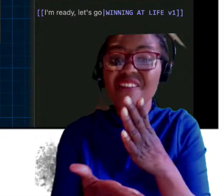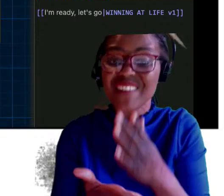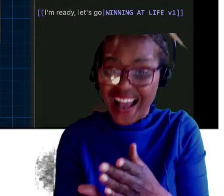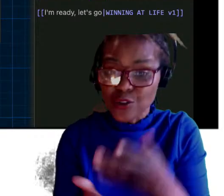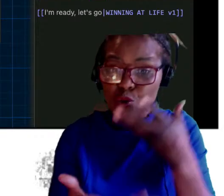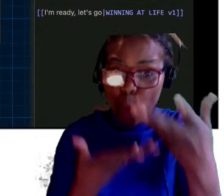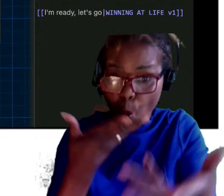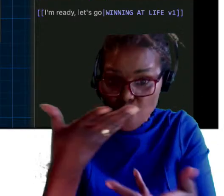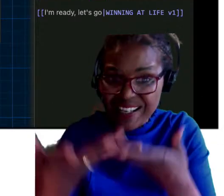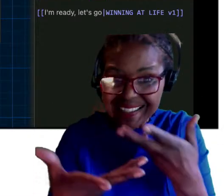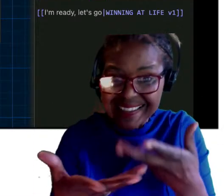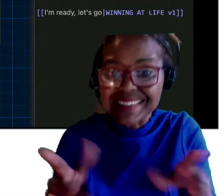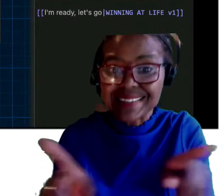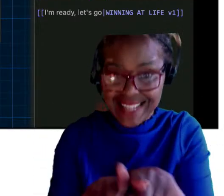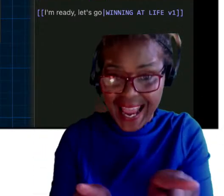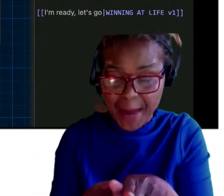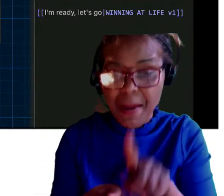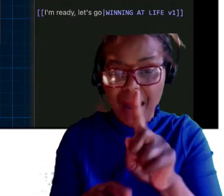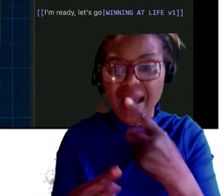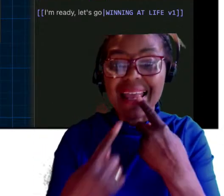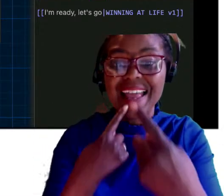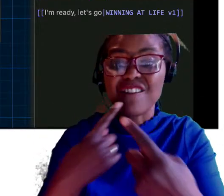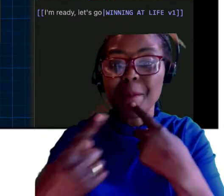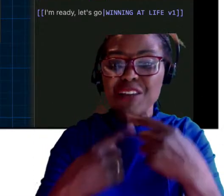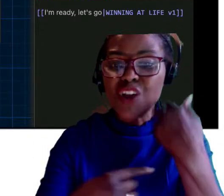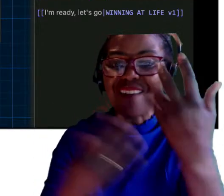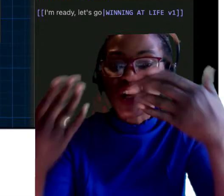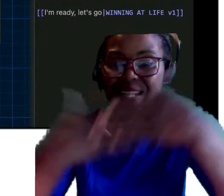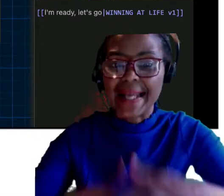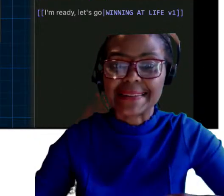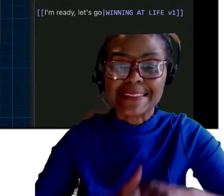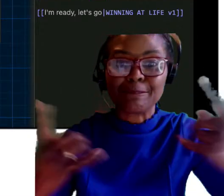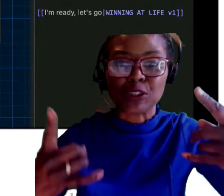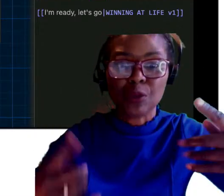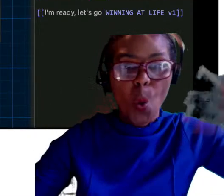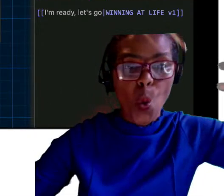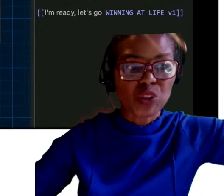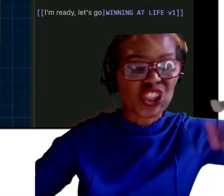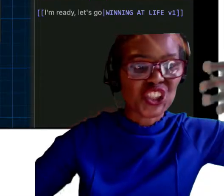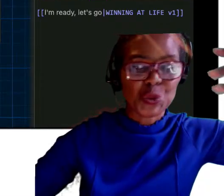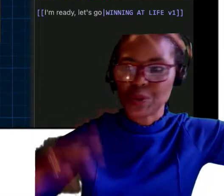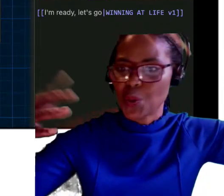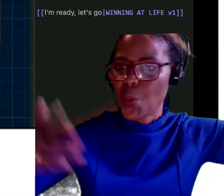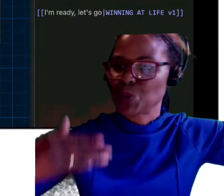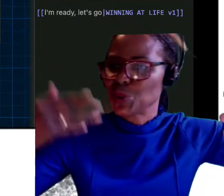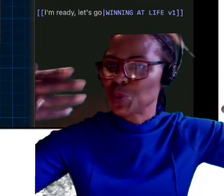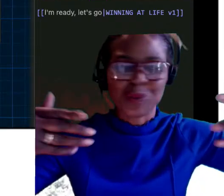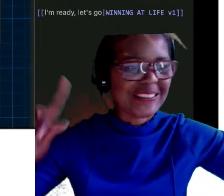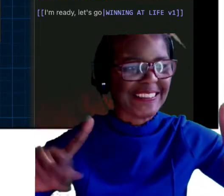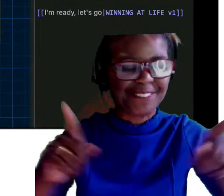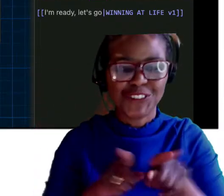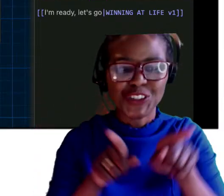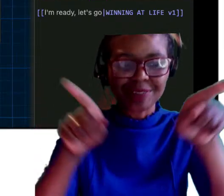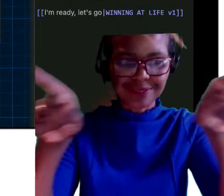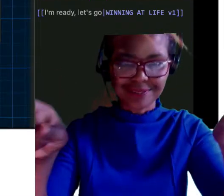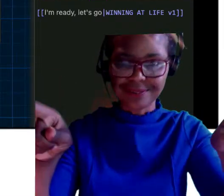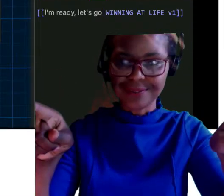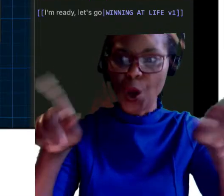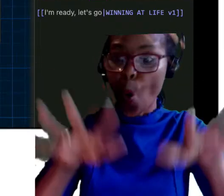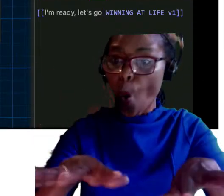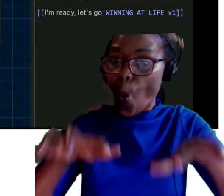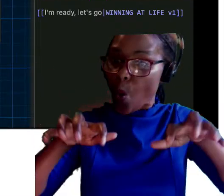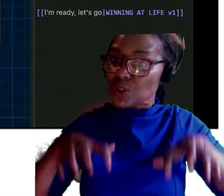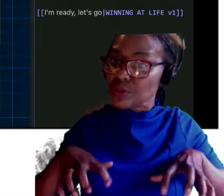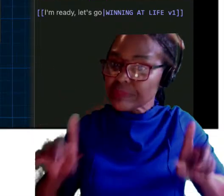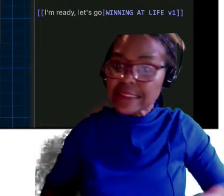same. It's just the information each night might speak of different things. It might lead to subtly or